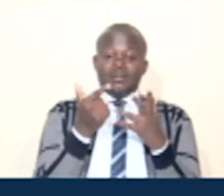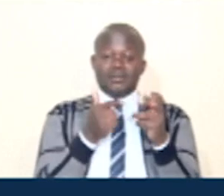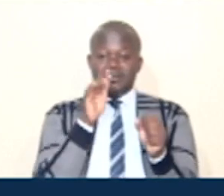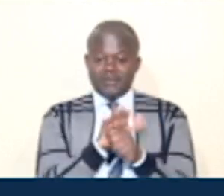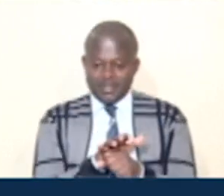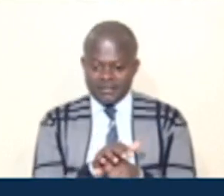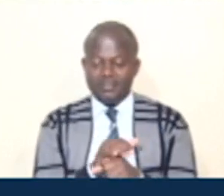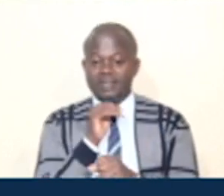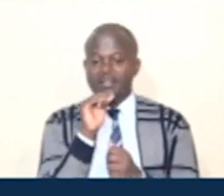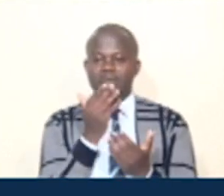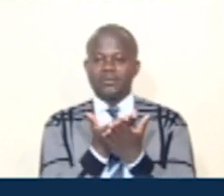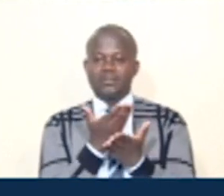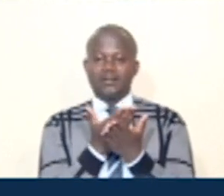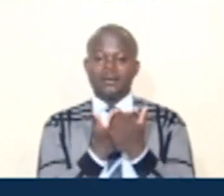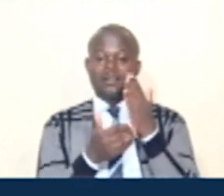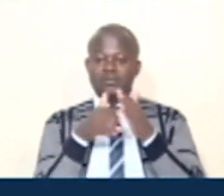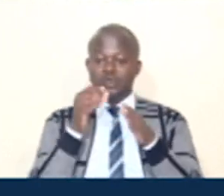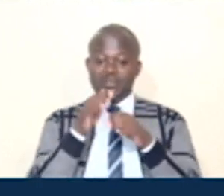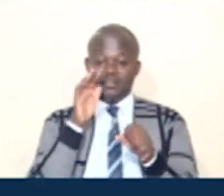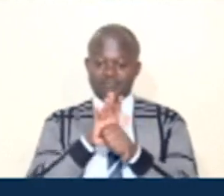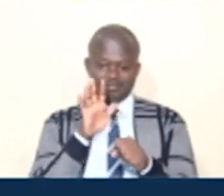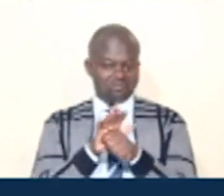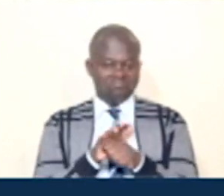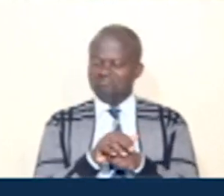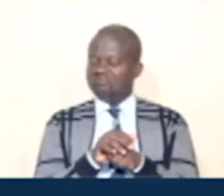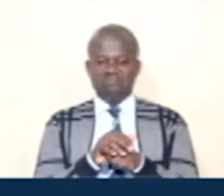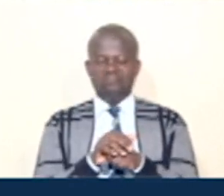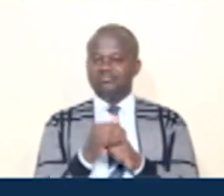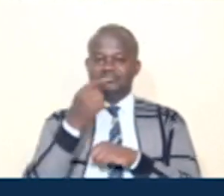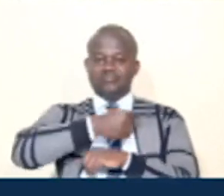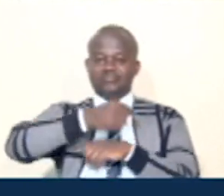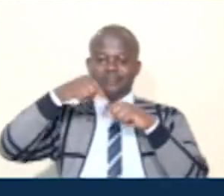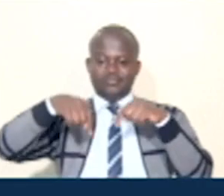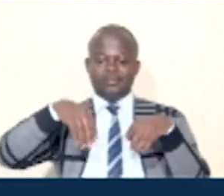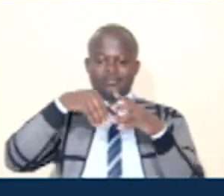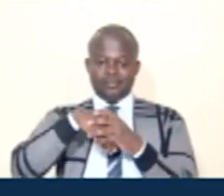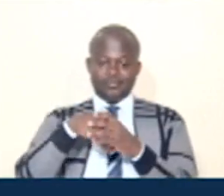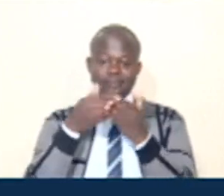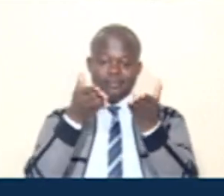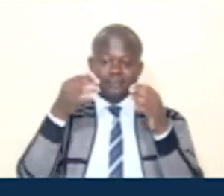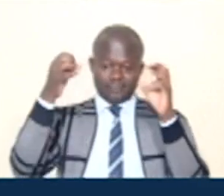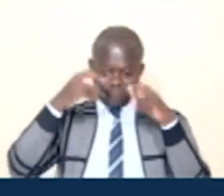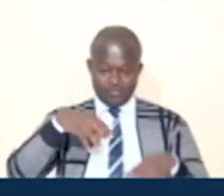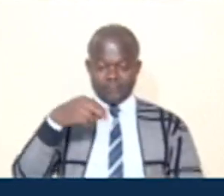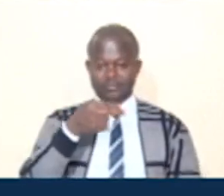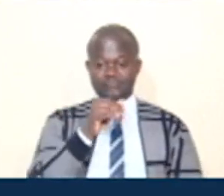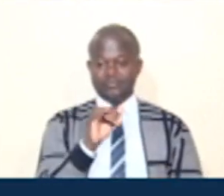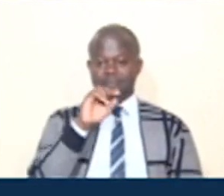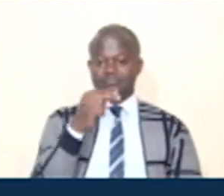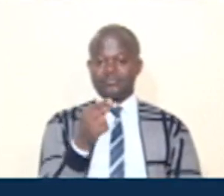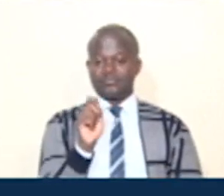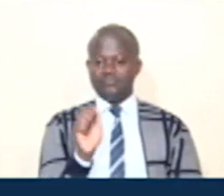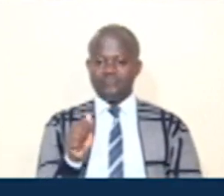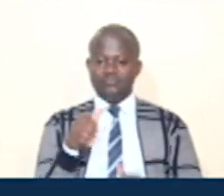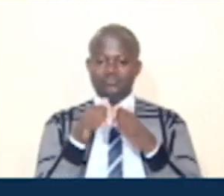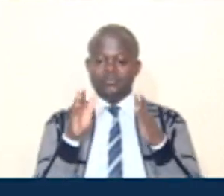ntago usaba imyubakire myinshi uyu munsi hari ibibuga biri hano kuri Kigali Heights aho